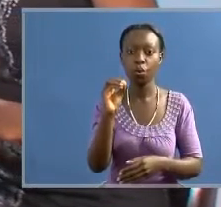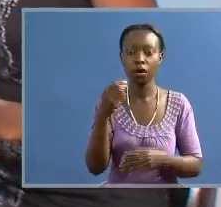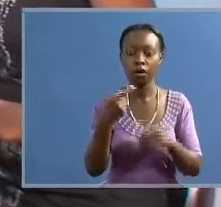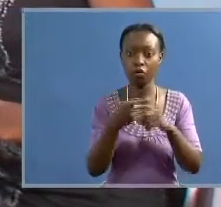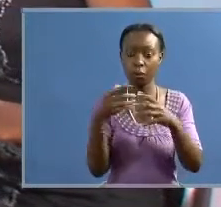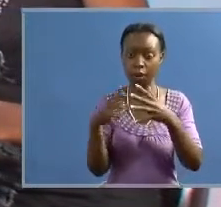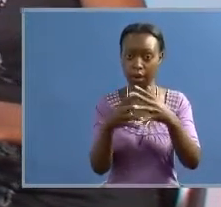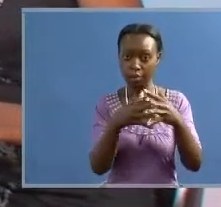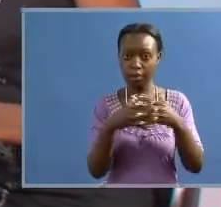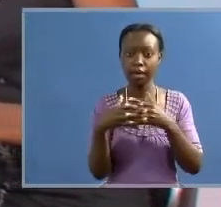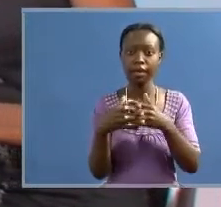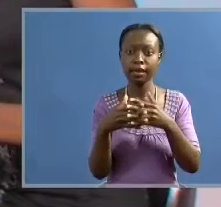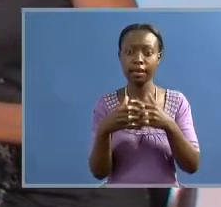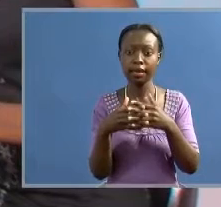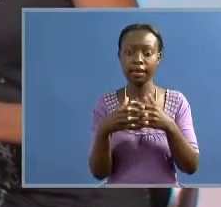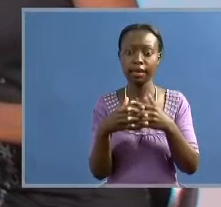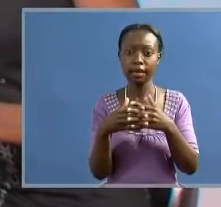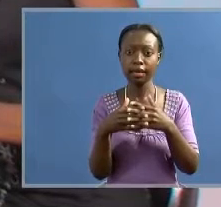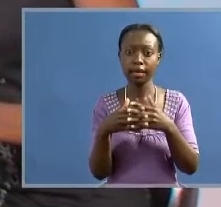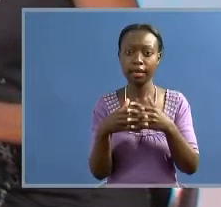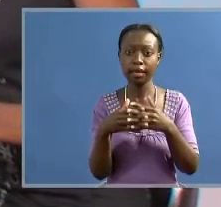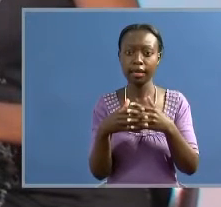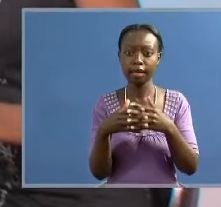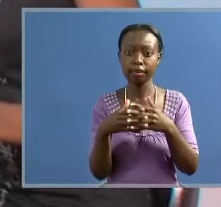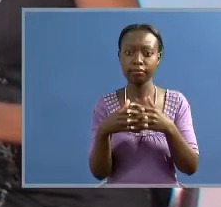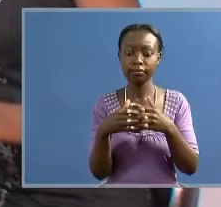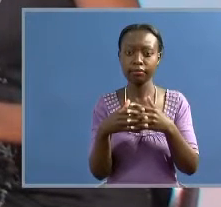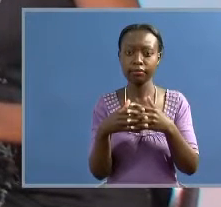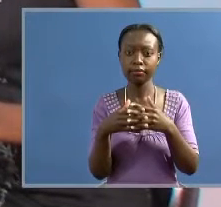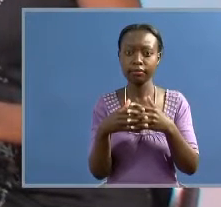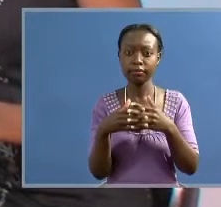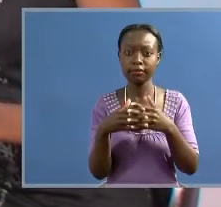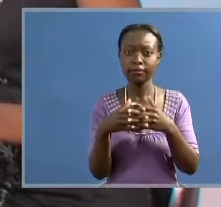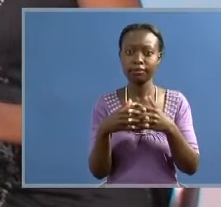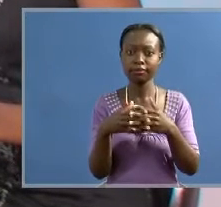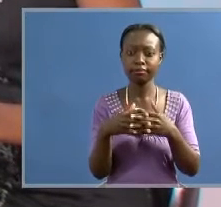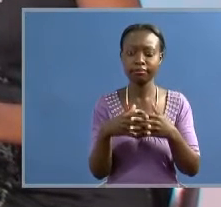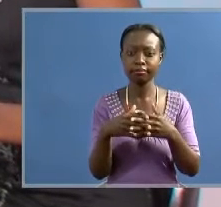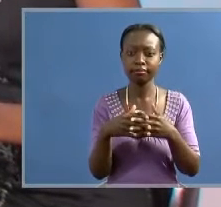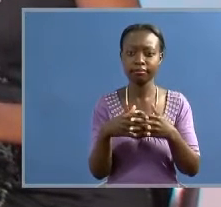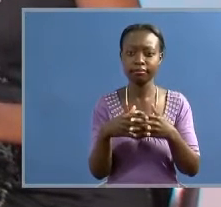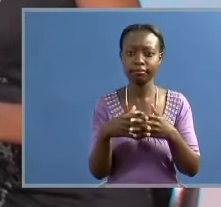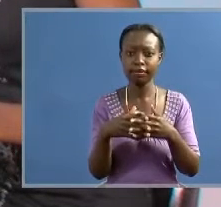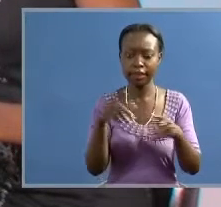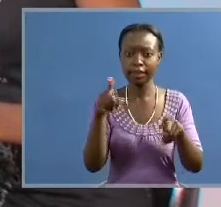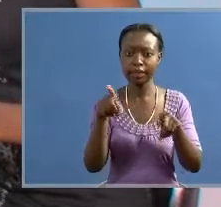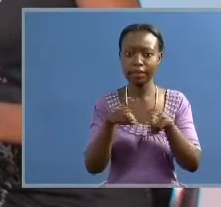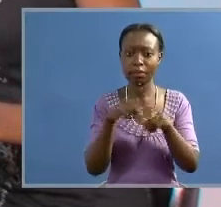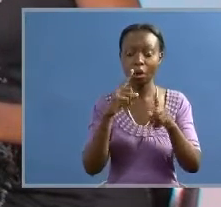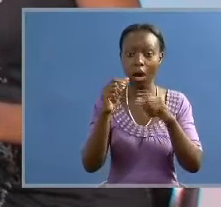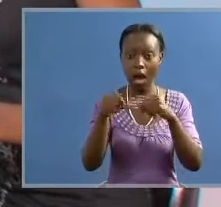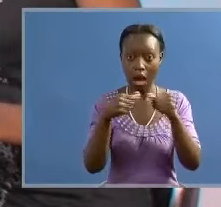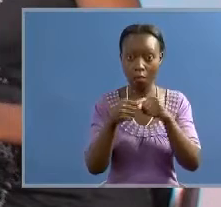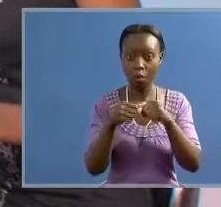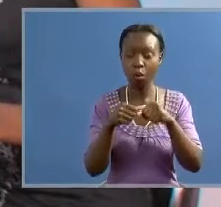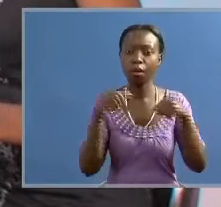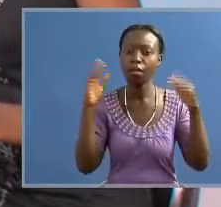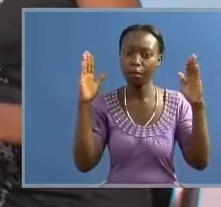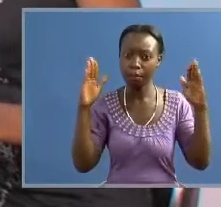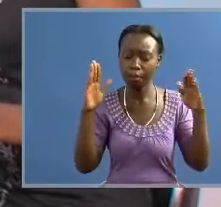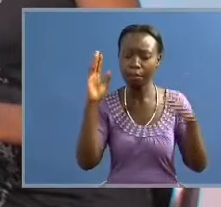US, tend to direct us to the bats. It is believed that there is a market in